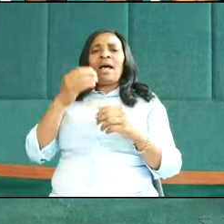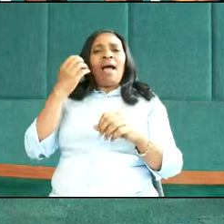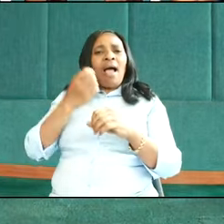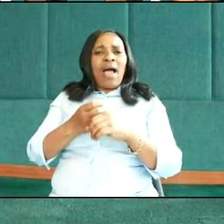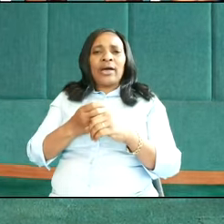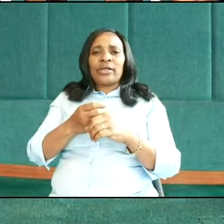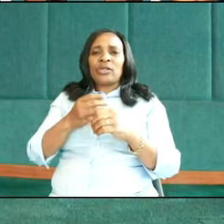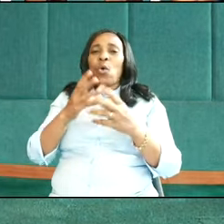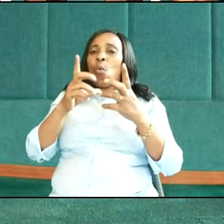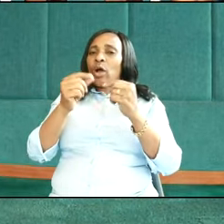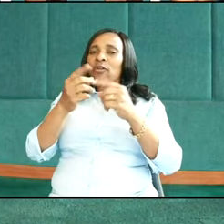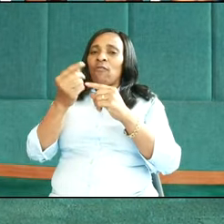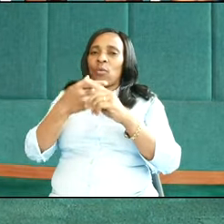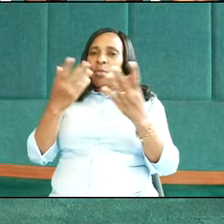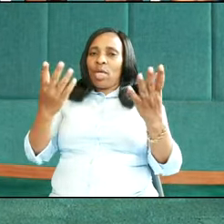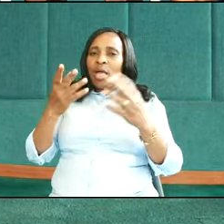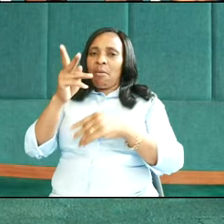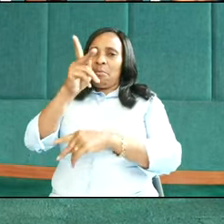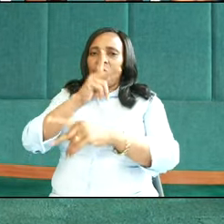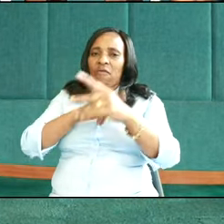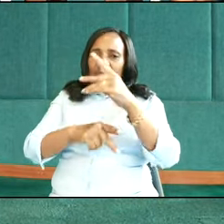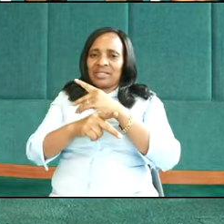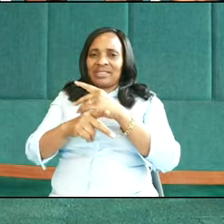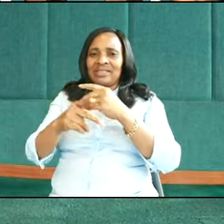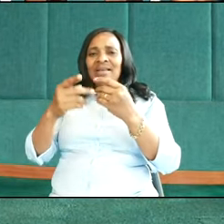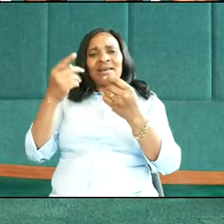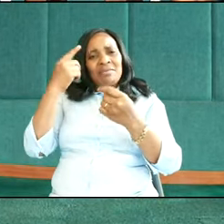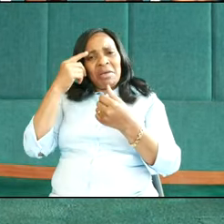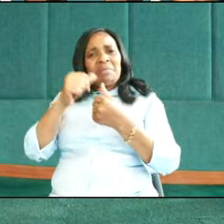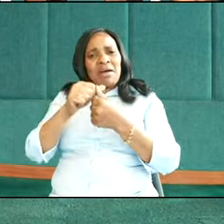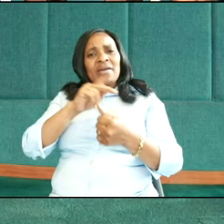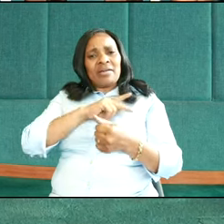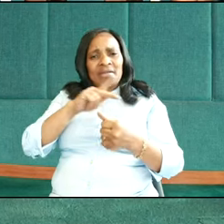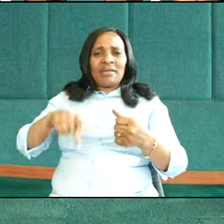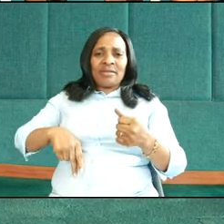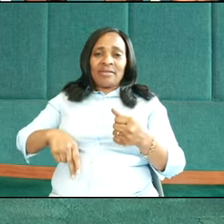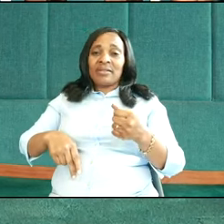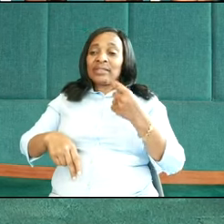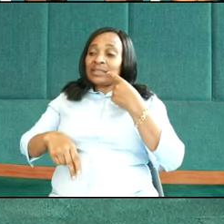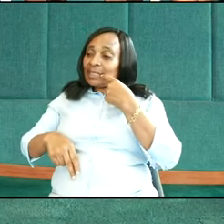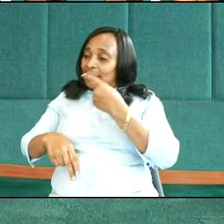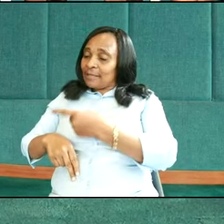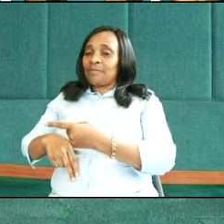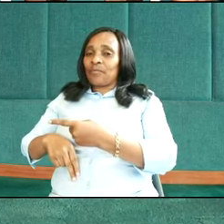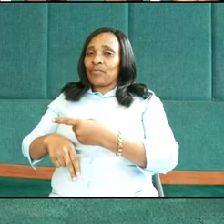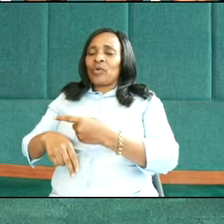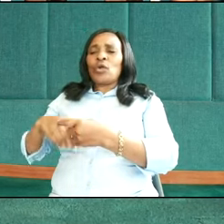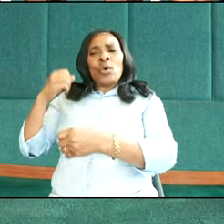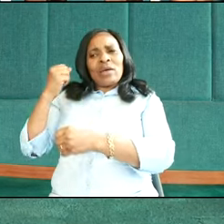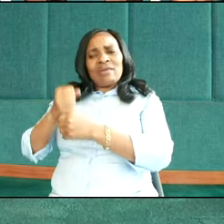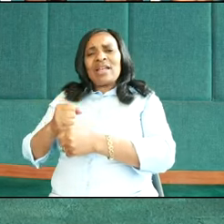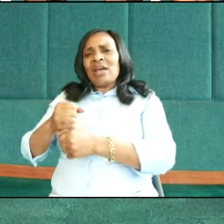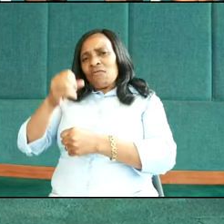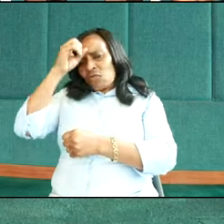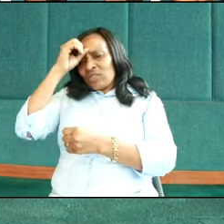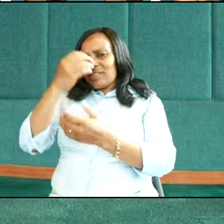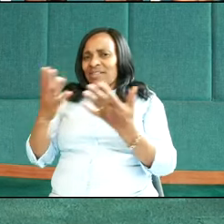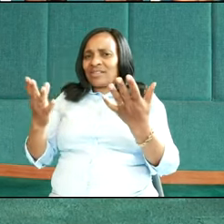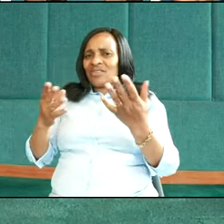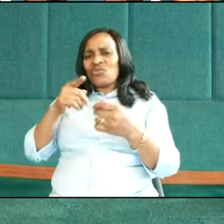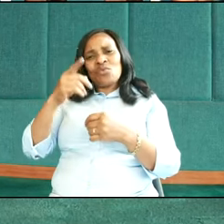words from the prophet, you know. You can imagine it. And it's a king, by the way, telling a king this, you know. You've done a foolish thing. You know, you